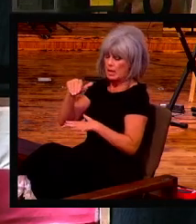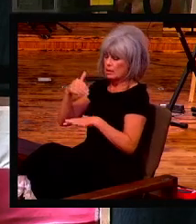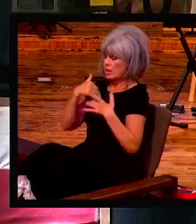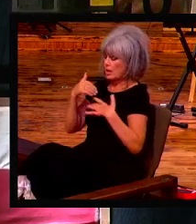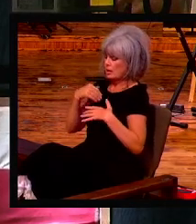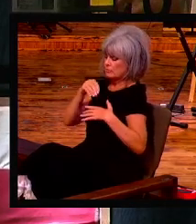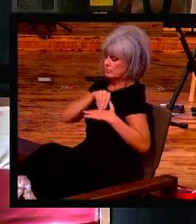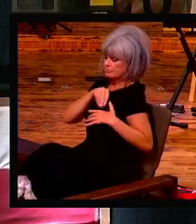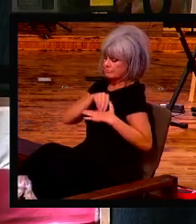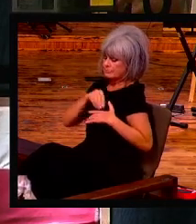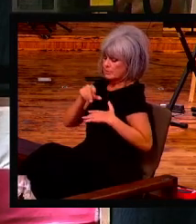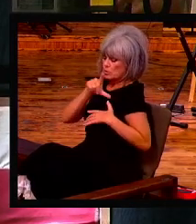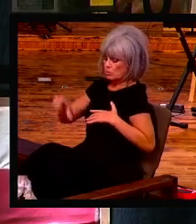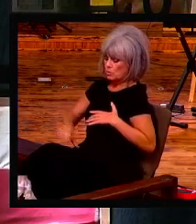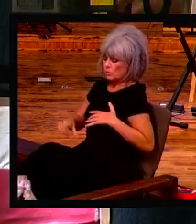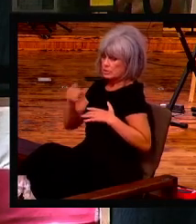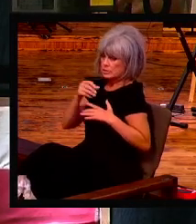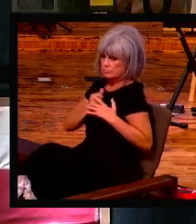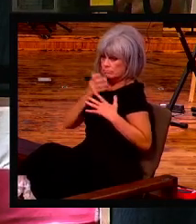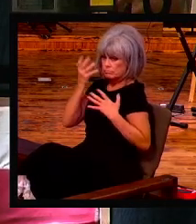It was the Lord's favor.